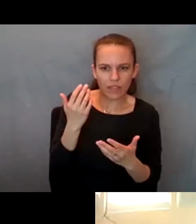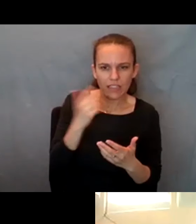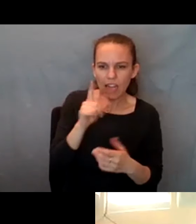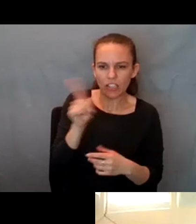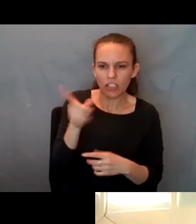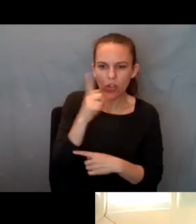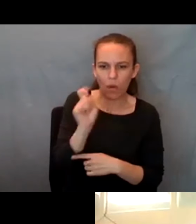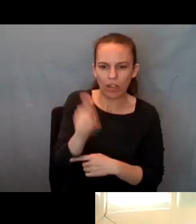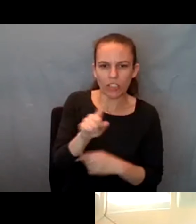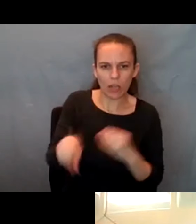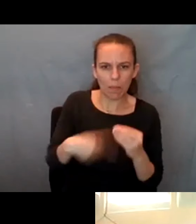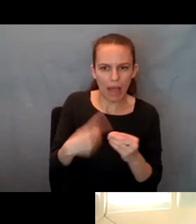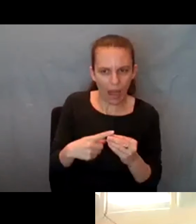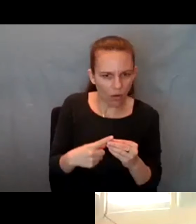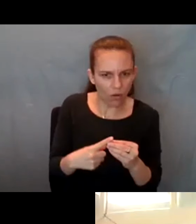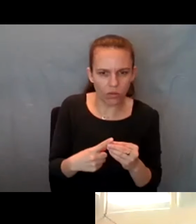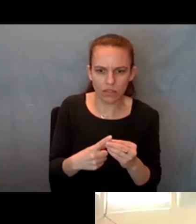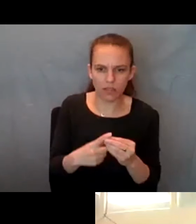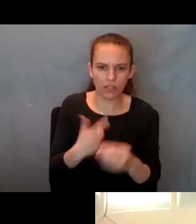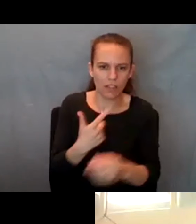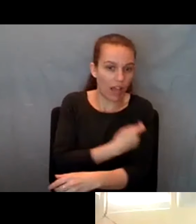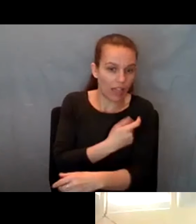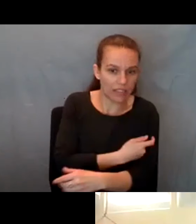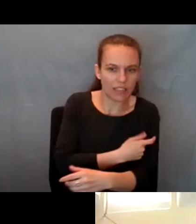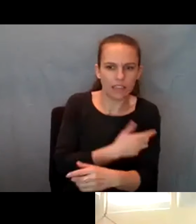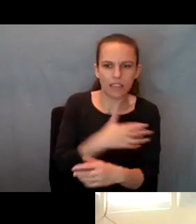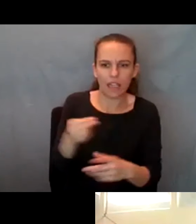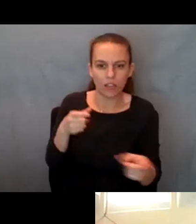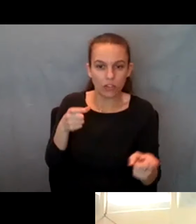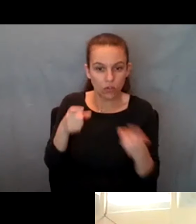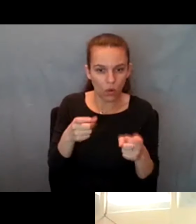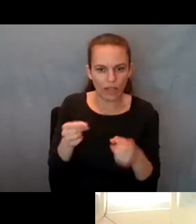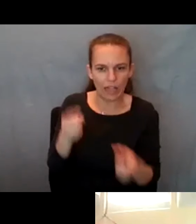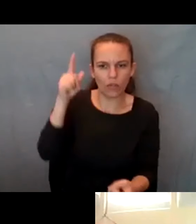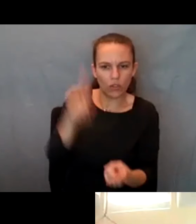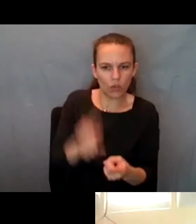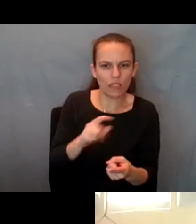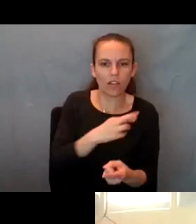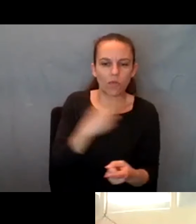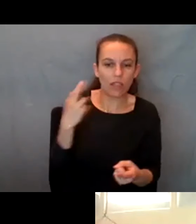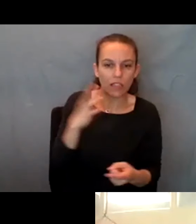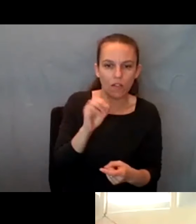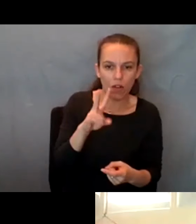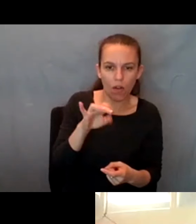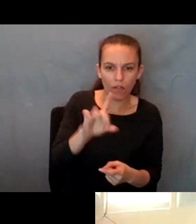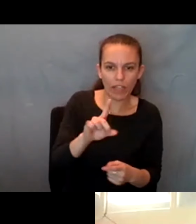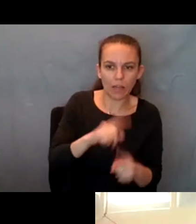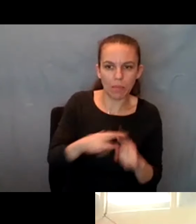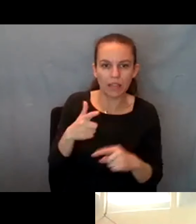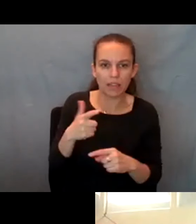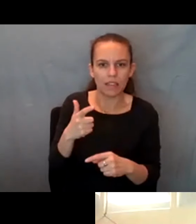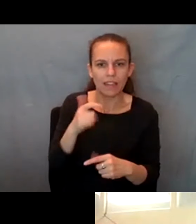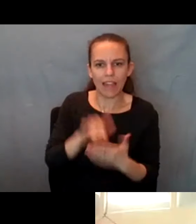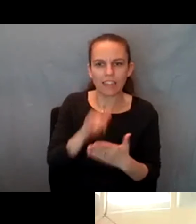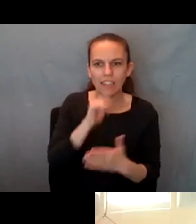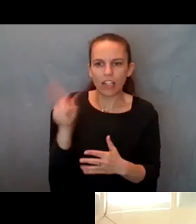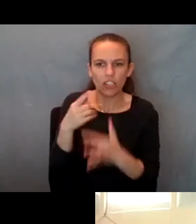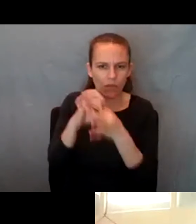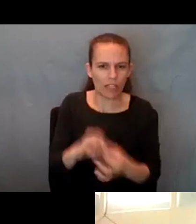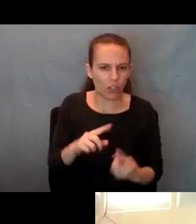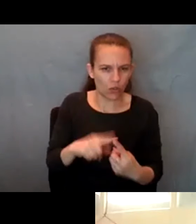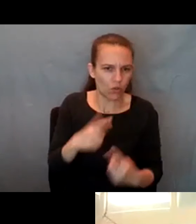control and reducing the risk of COVID includes vaccines, but it's not only related to vaccines. And